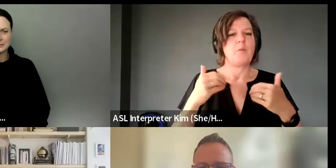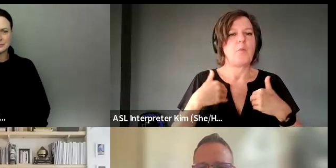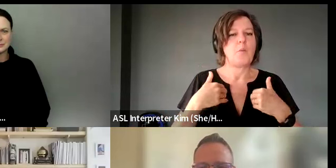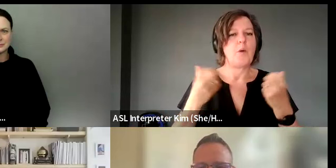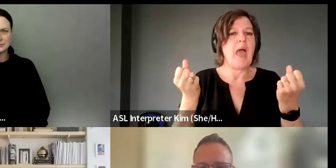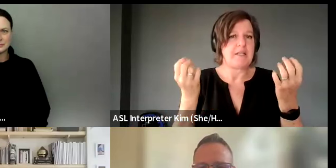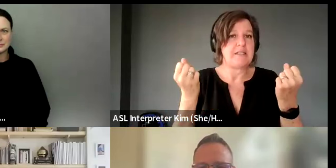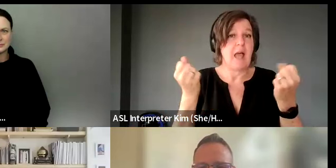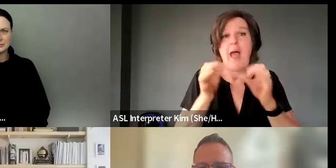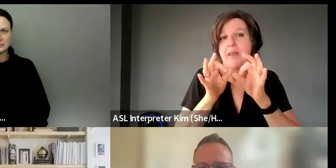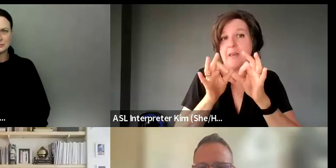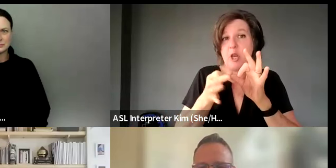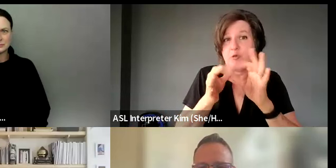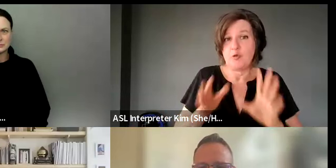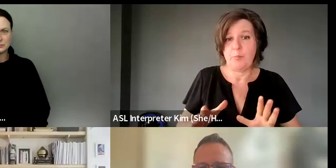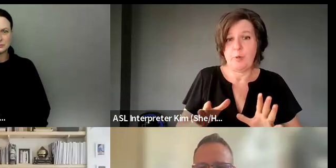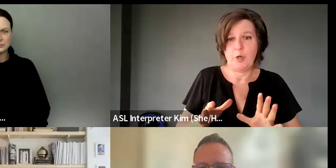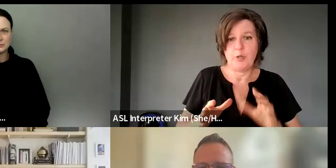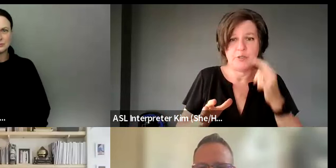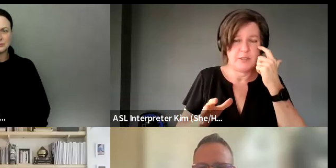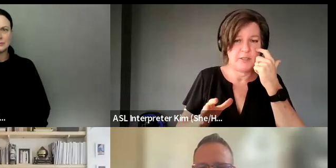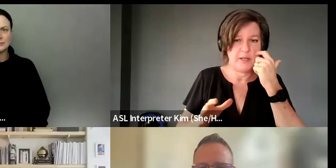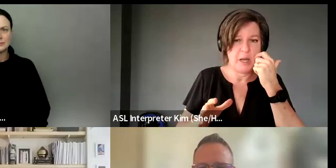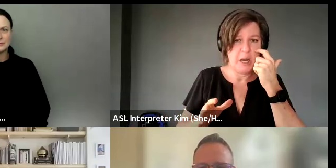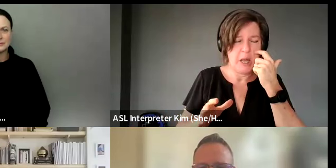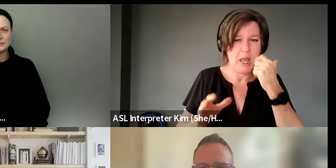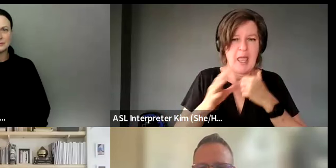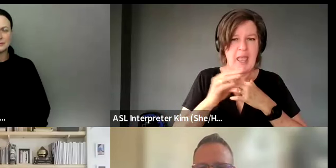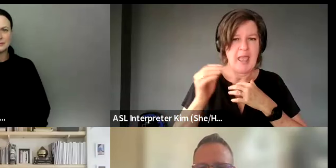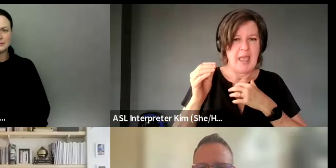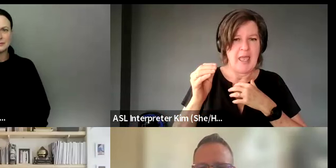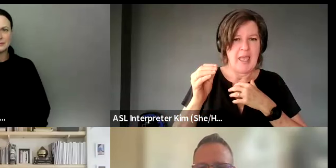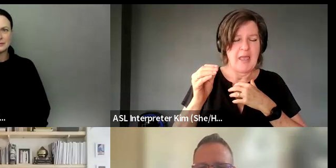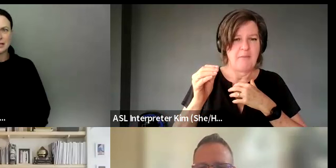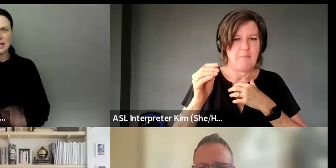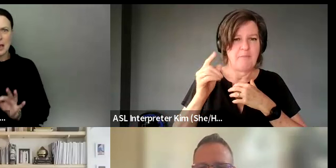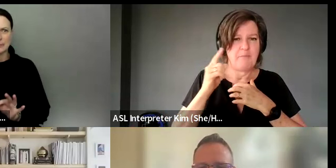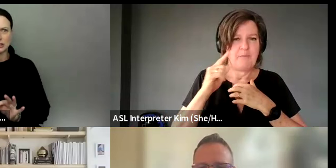a sign interpreter and option, and it was totally accessible for